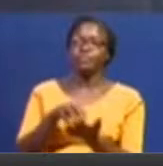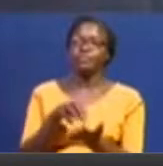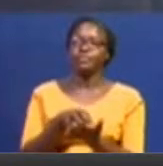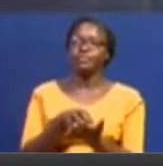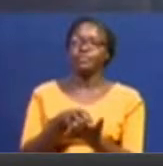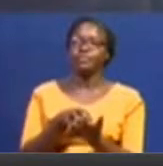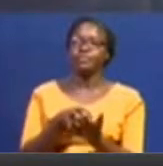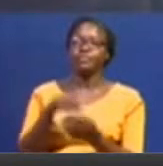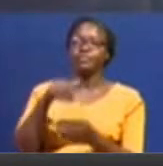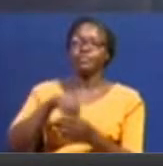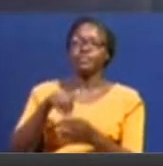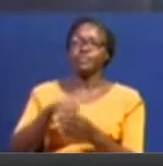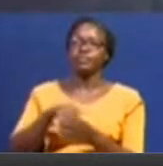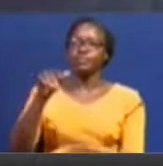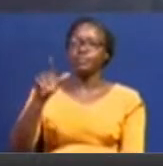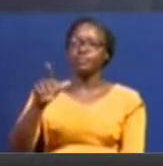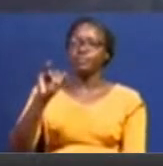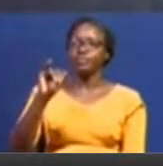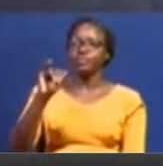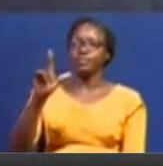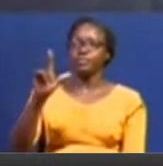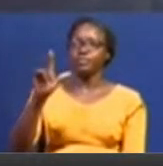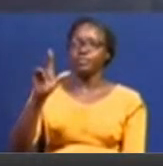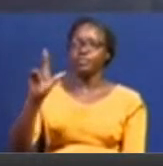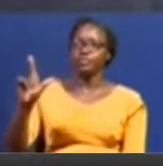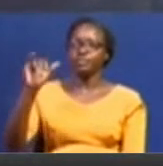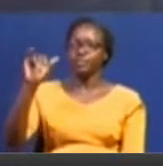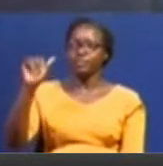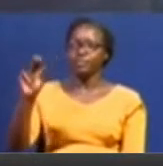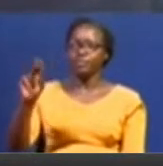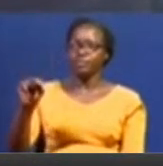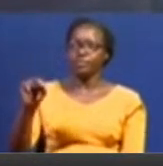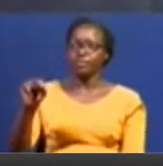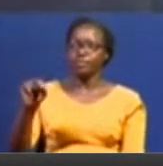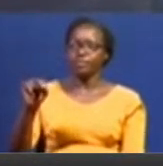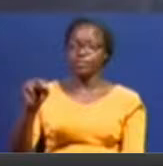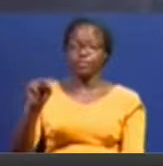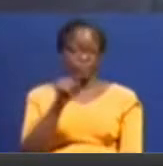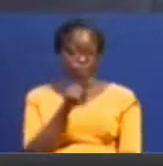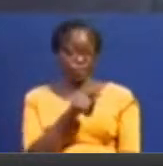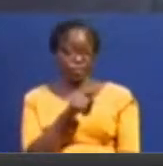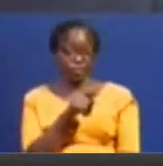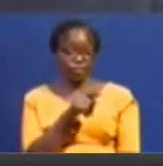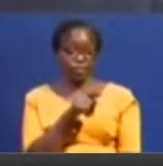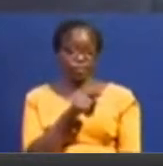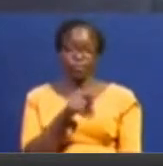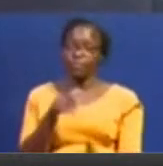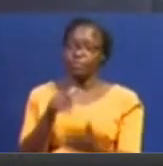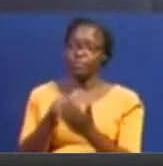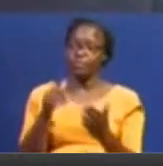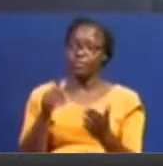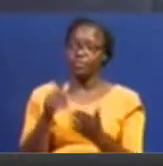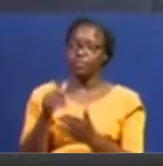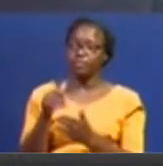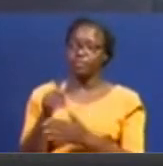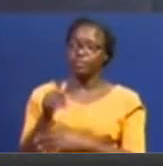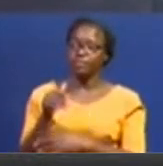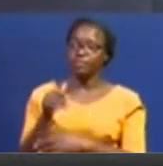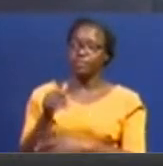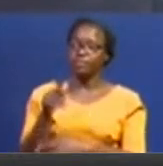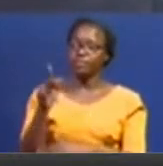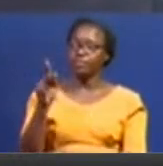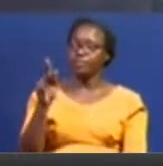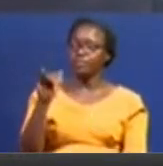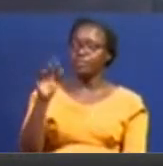that involved Lilian Wanjiku Manegene, which I believe is you. Yes. Versus